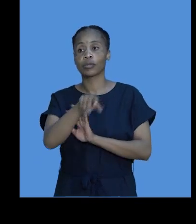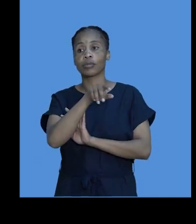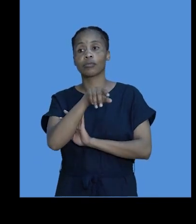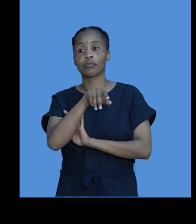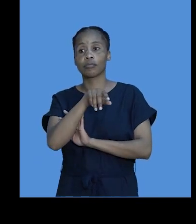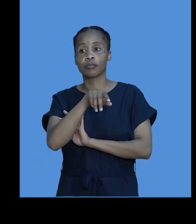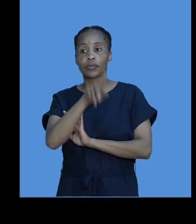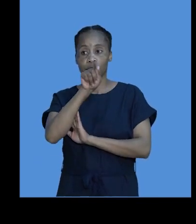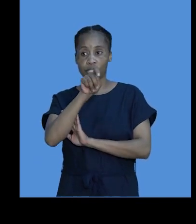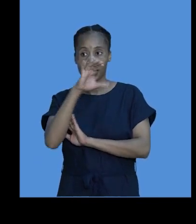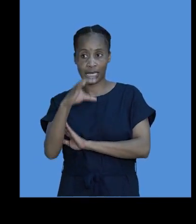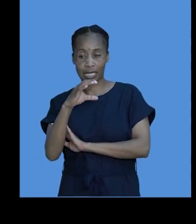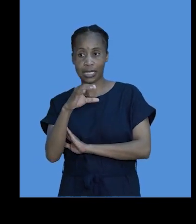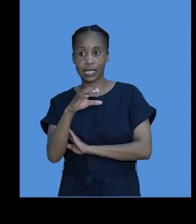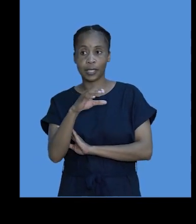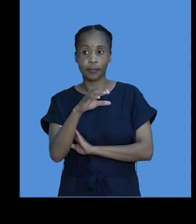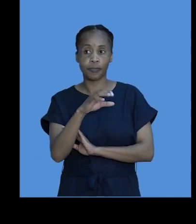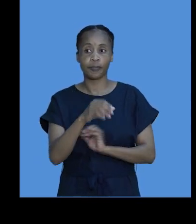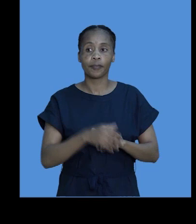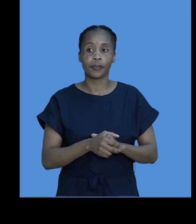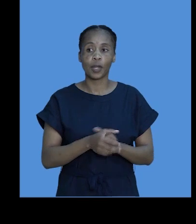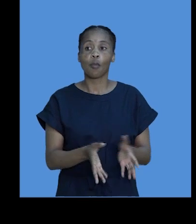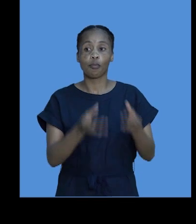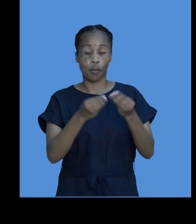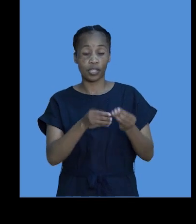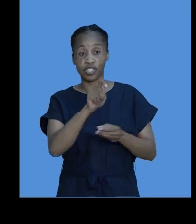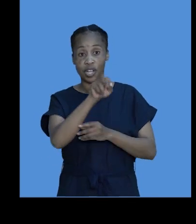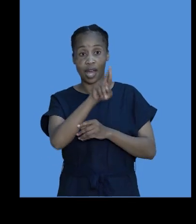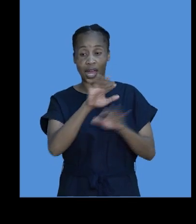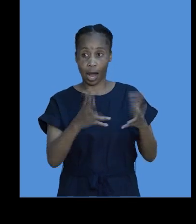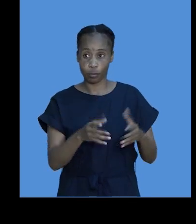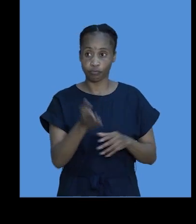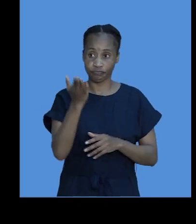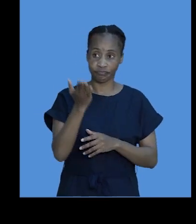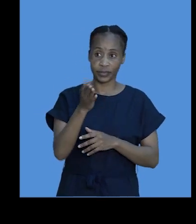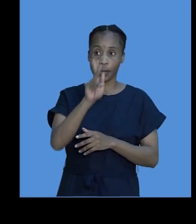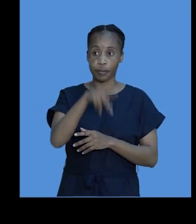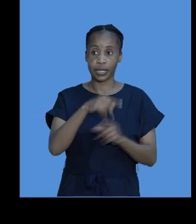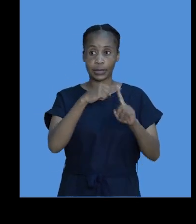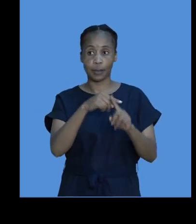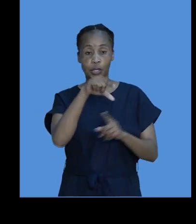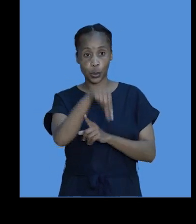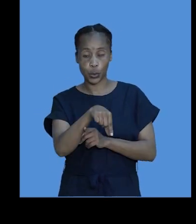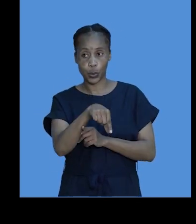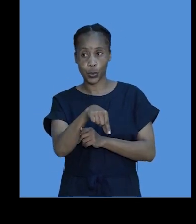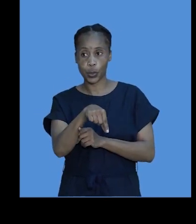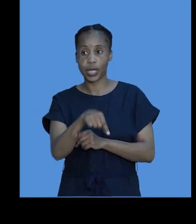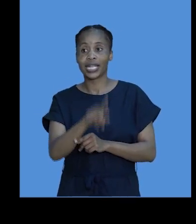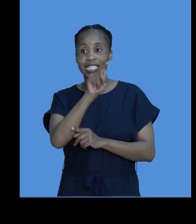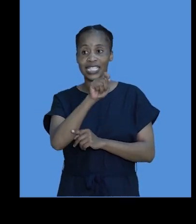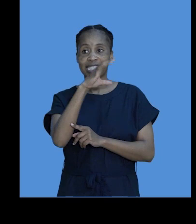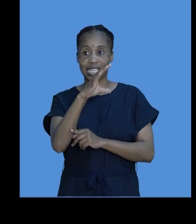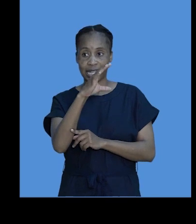revenue? It's price times quantity bracketed. How do we find total cost? Again,